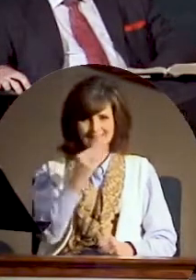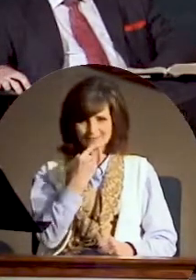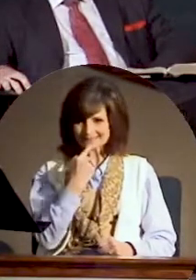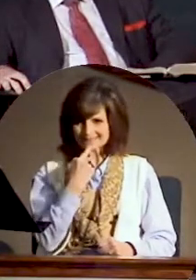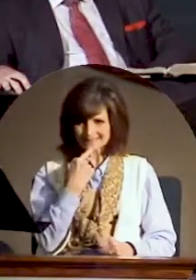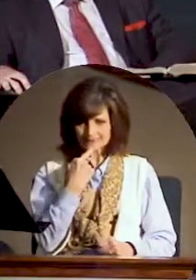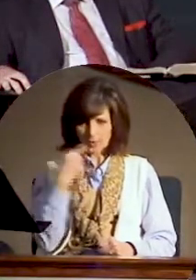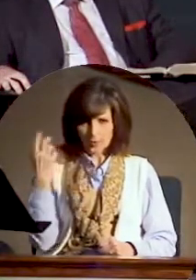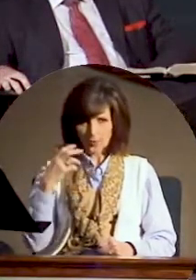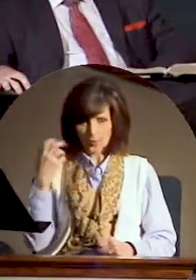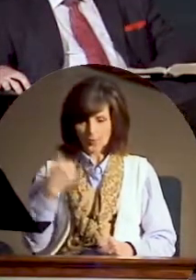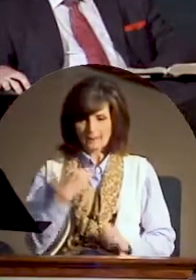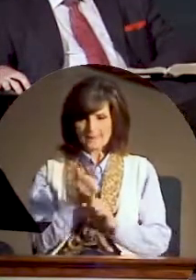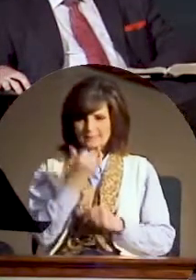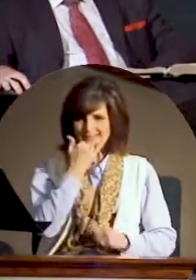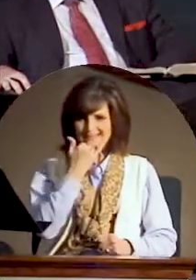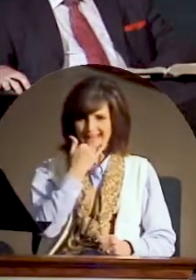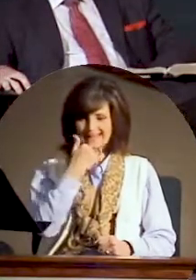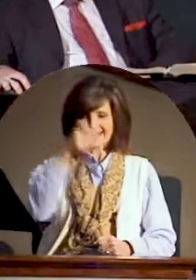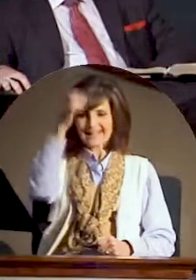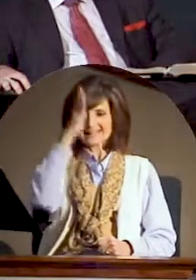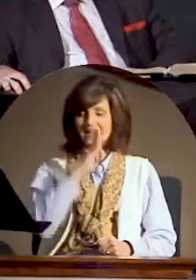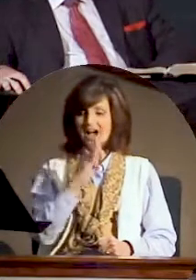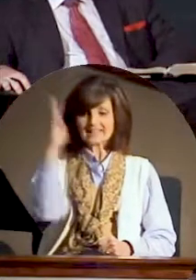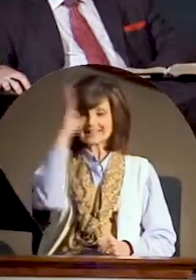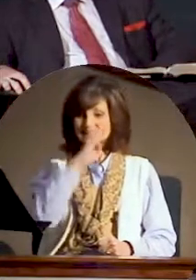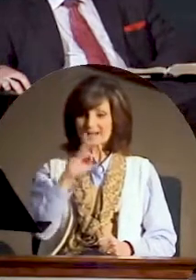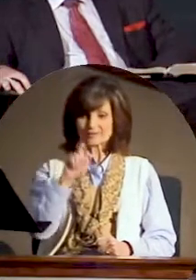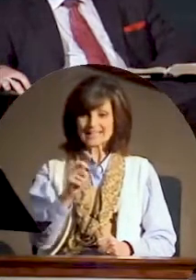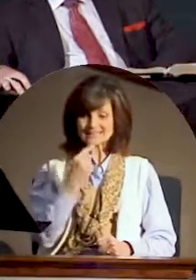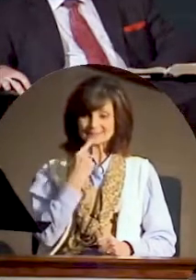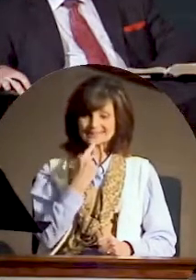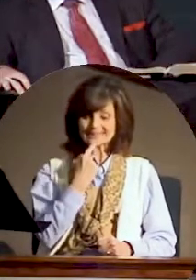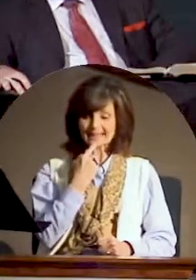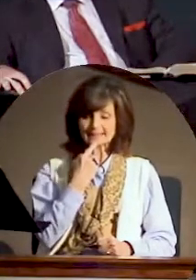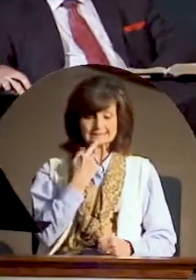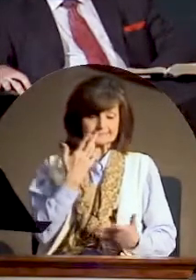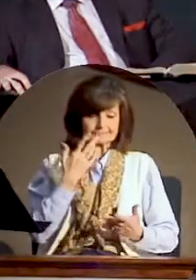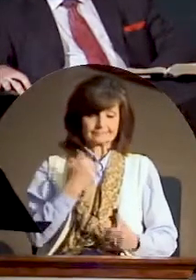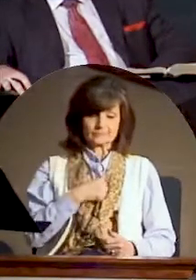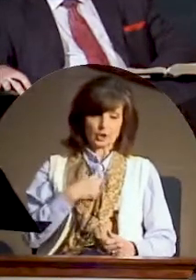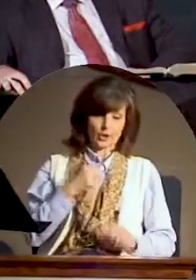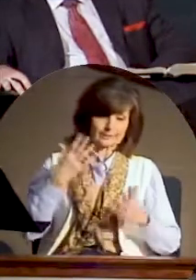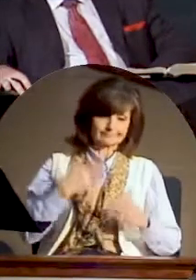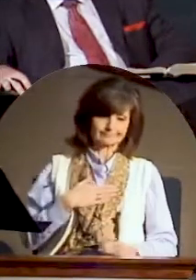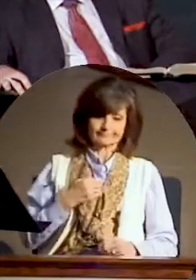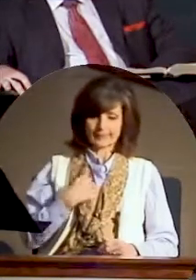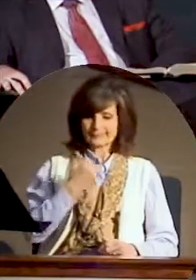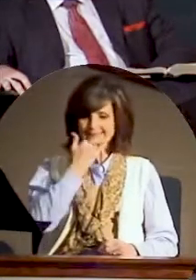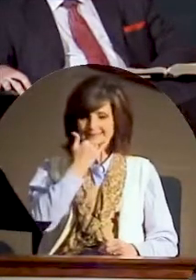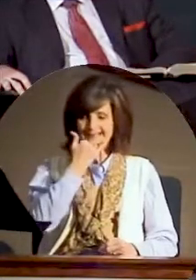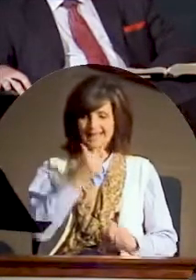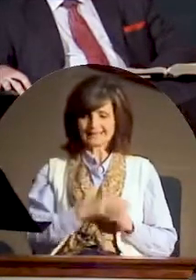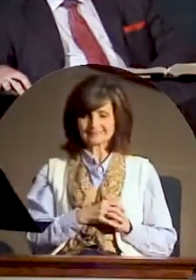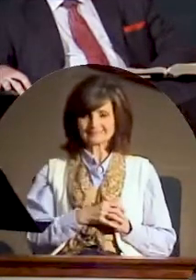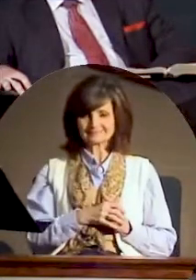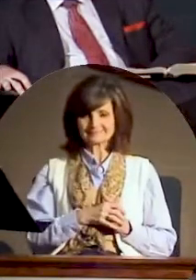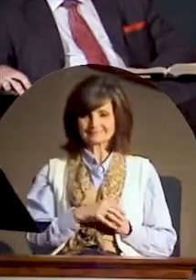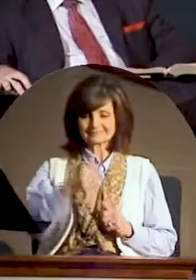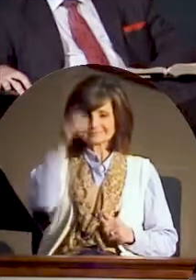uh-oh. God never has had to say, my bad. God never had to